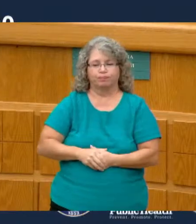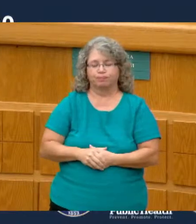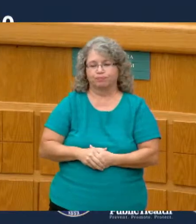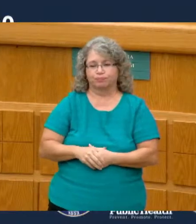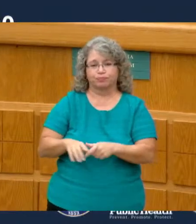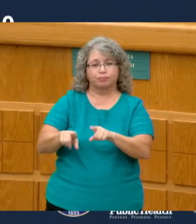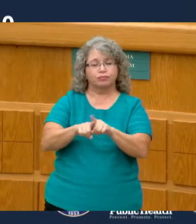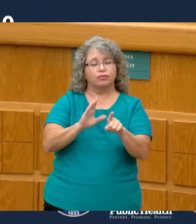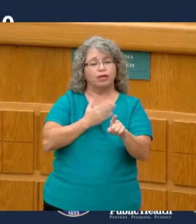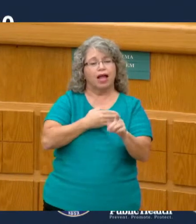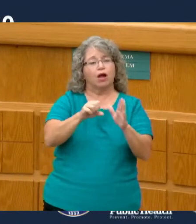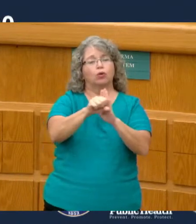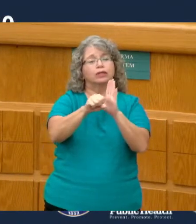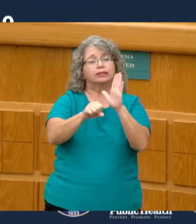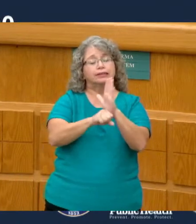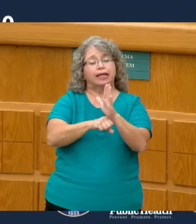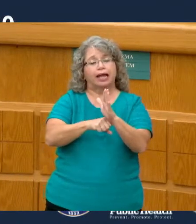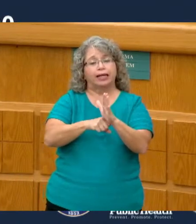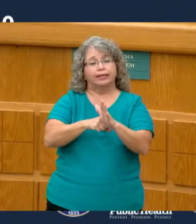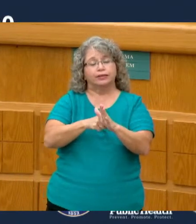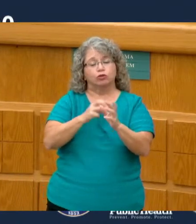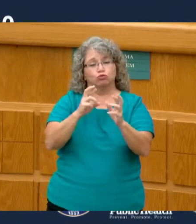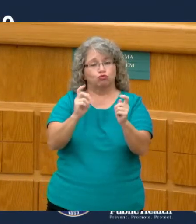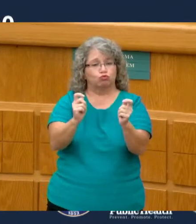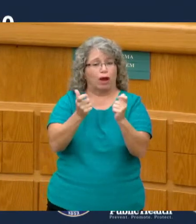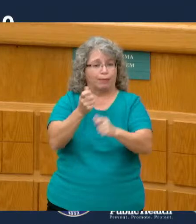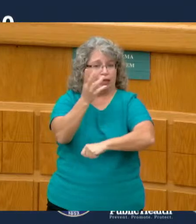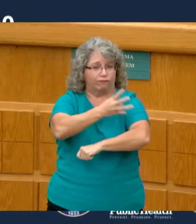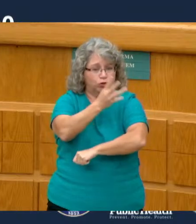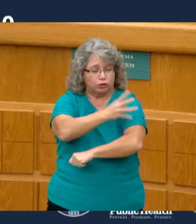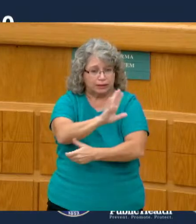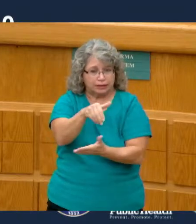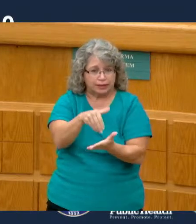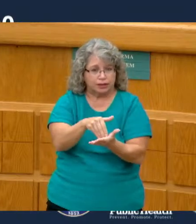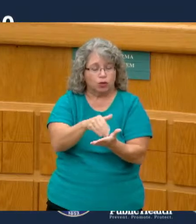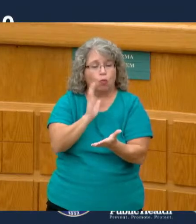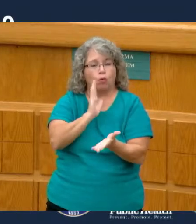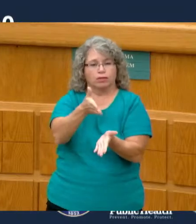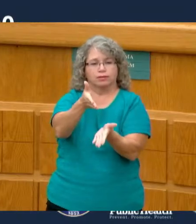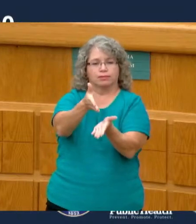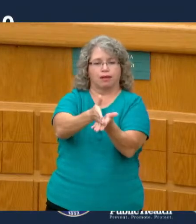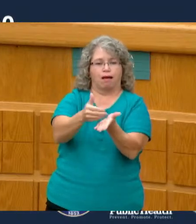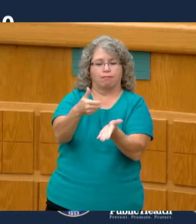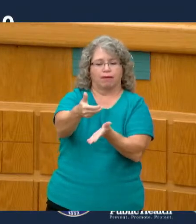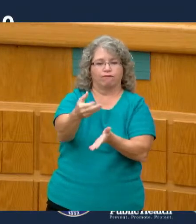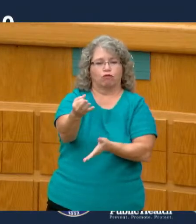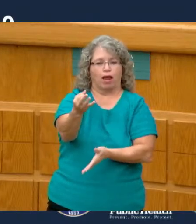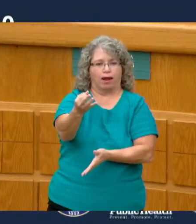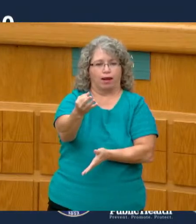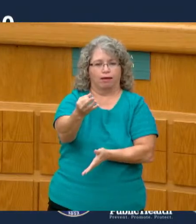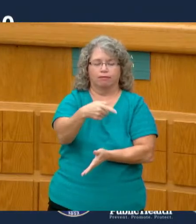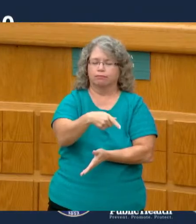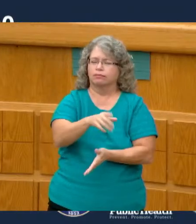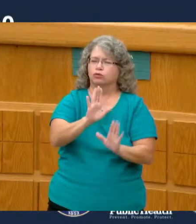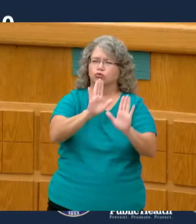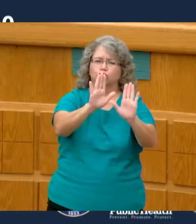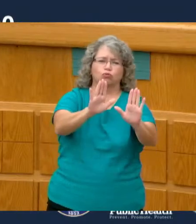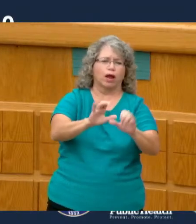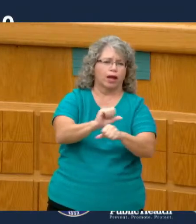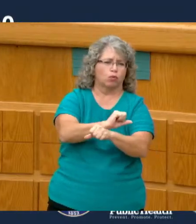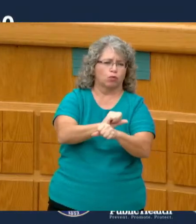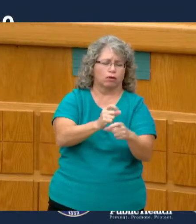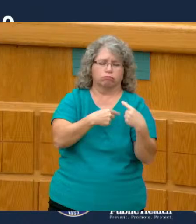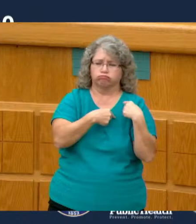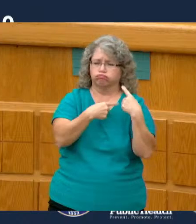center at the Richard Borcher Fairgrounds will be ceasing operations after this Friday. They've done a lot of great work for us, treated